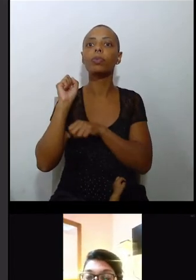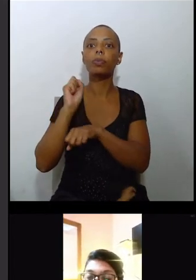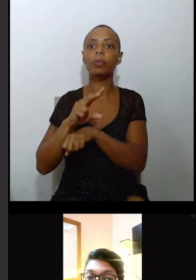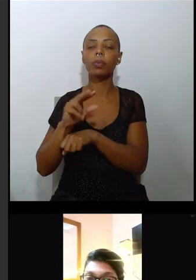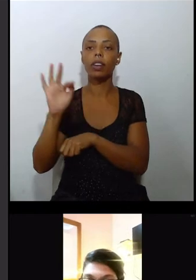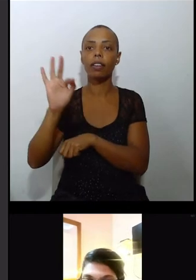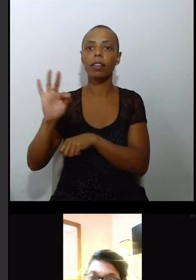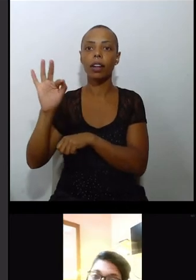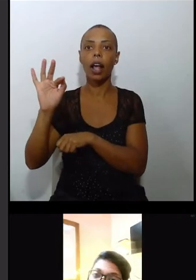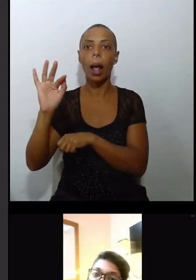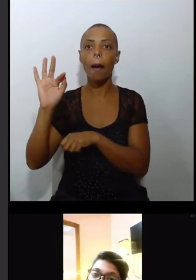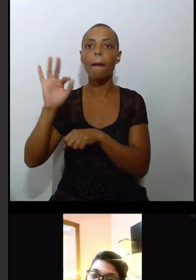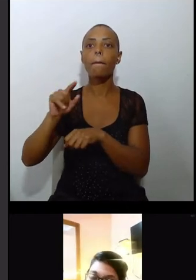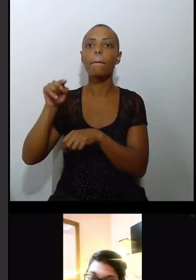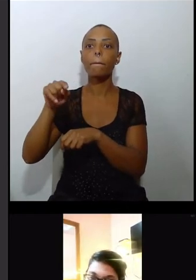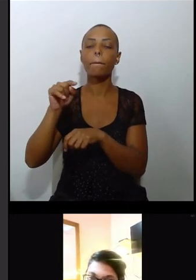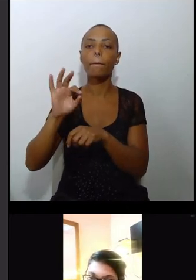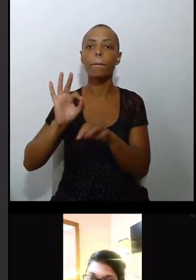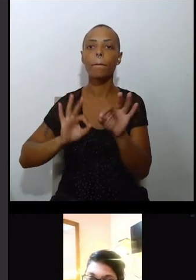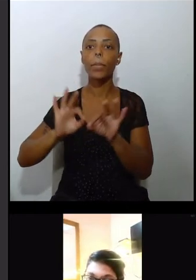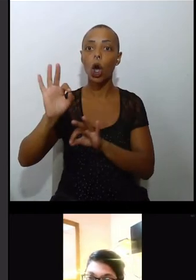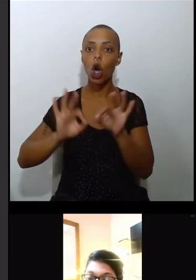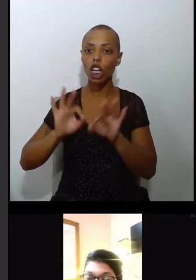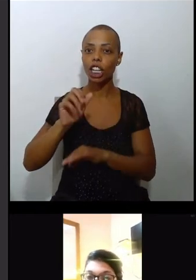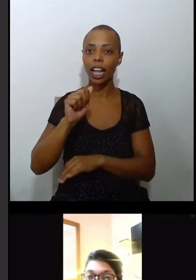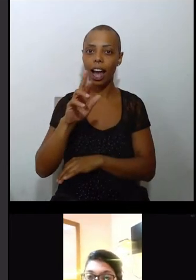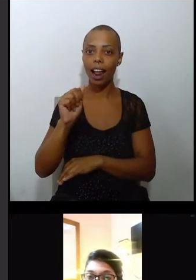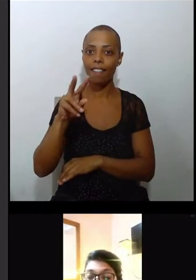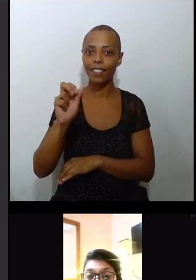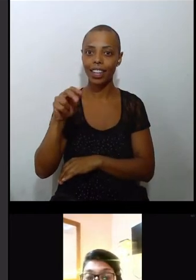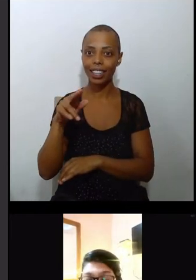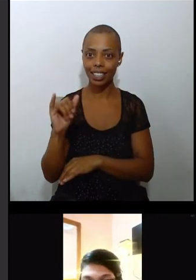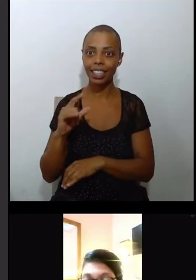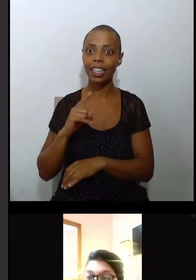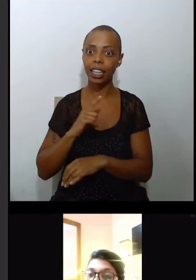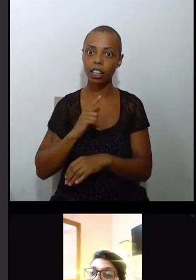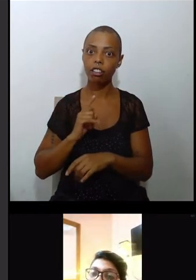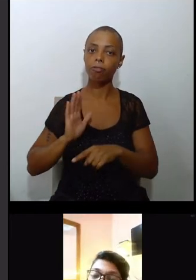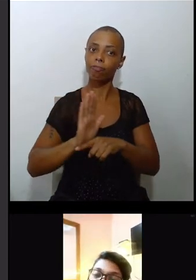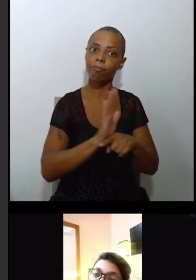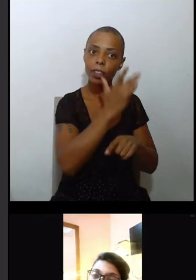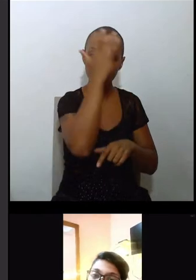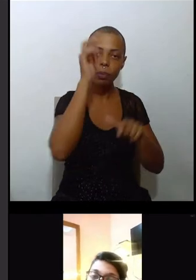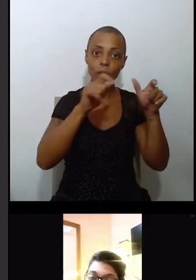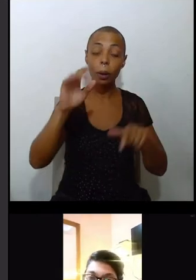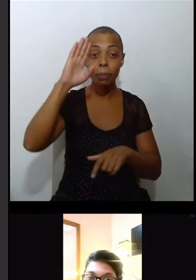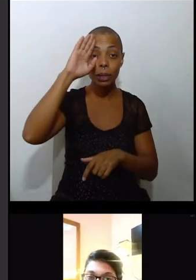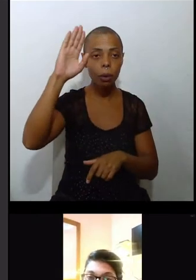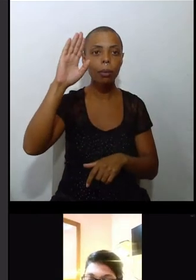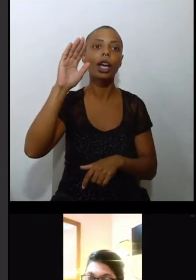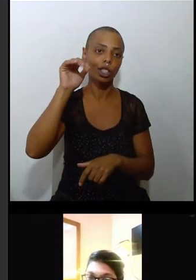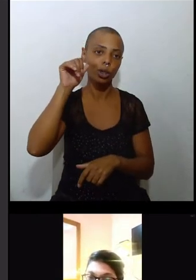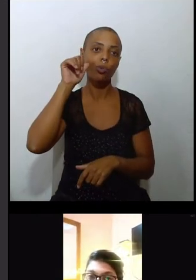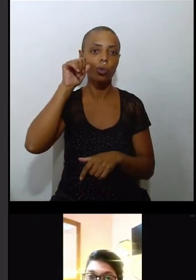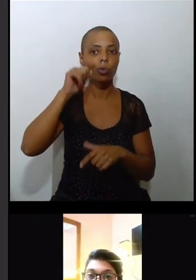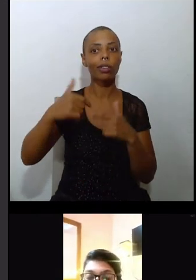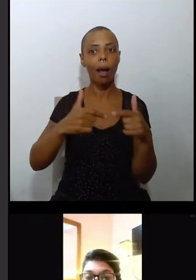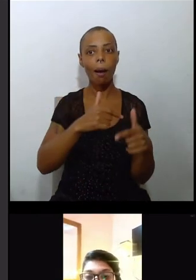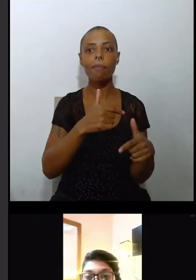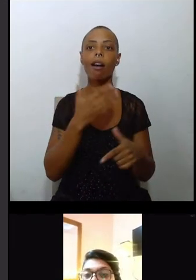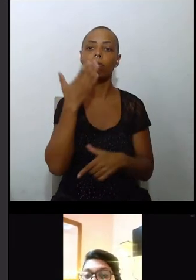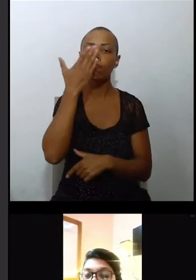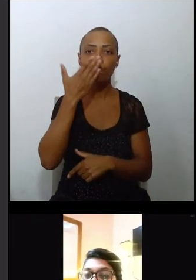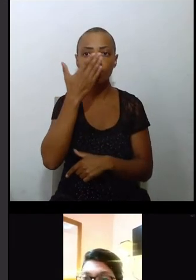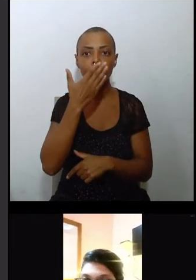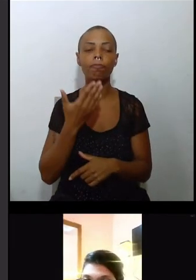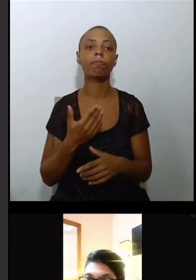who are specifically in the sex working industry and or at work from very low economic backgrounds